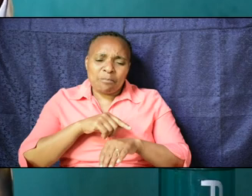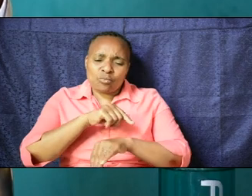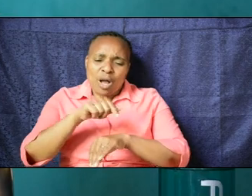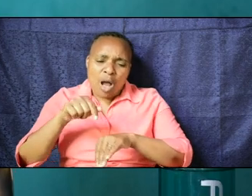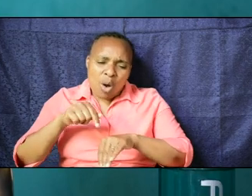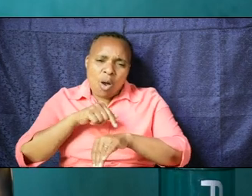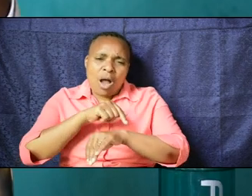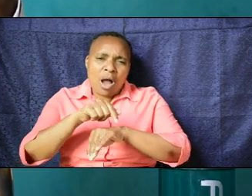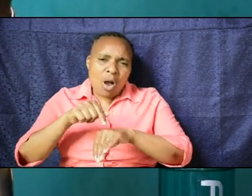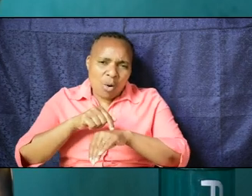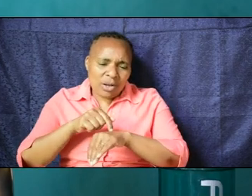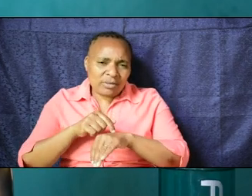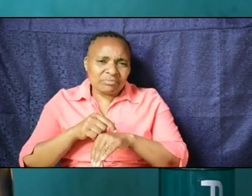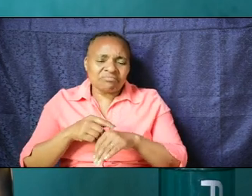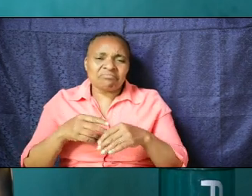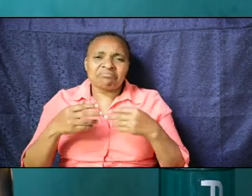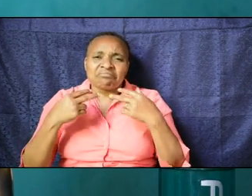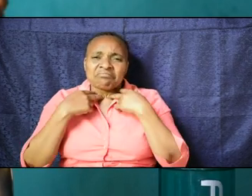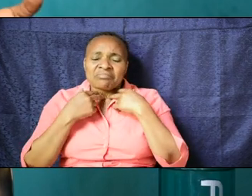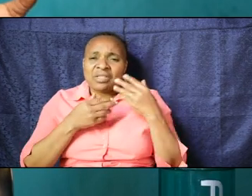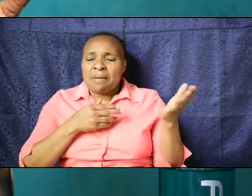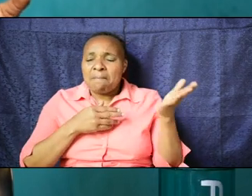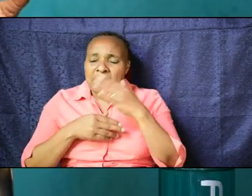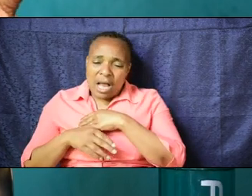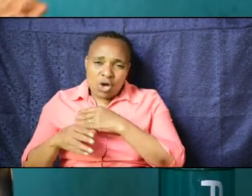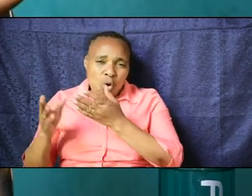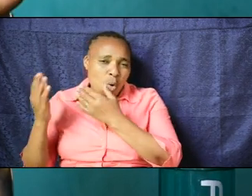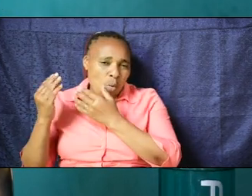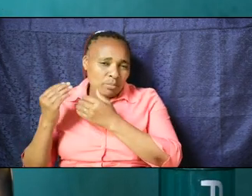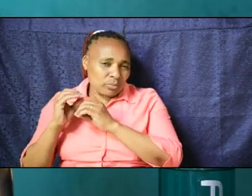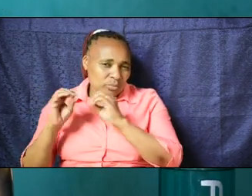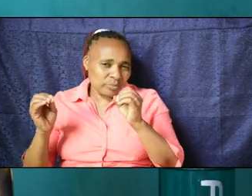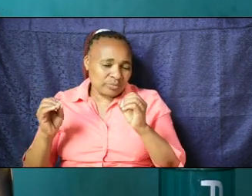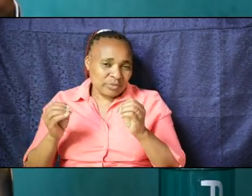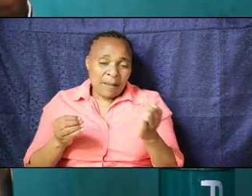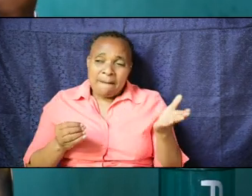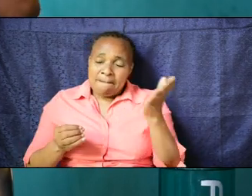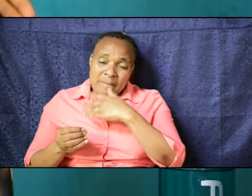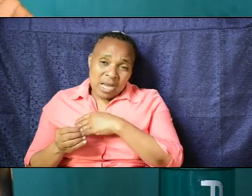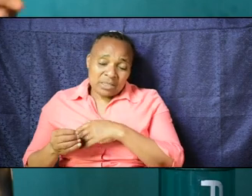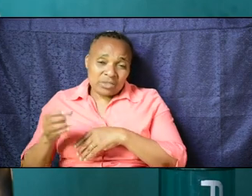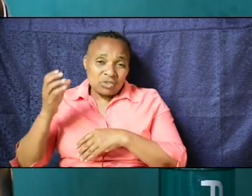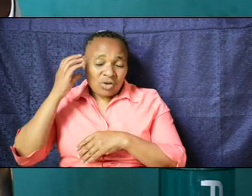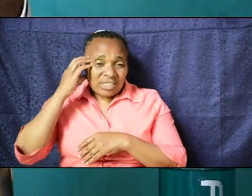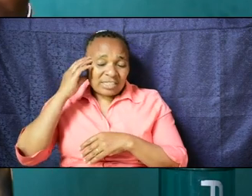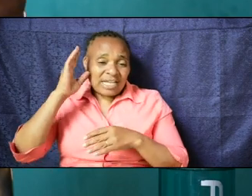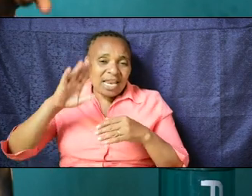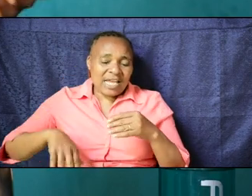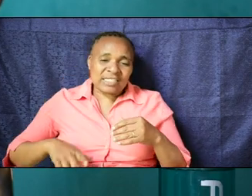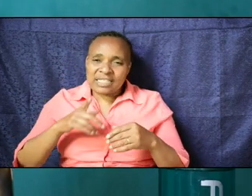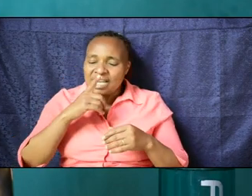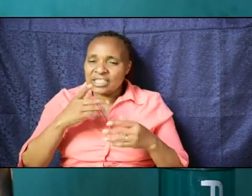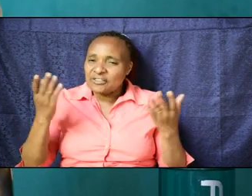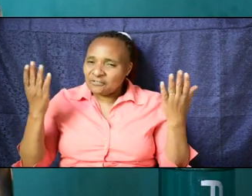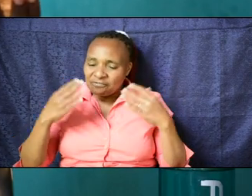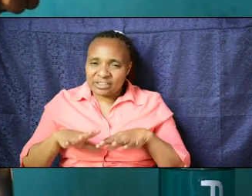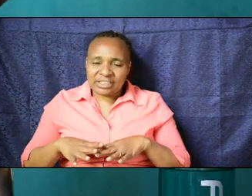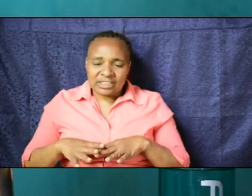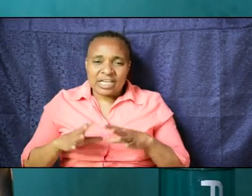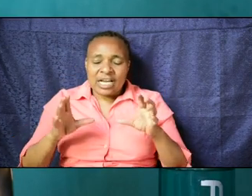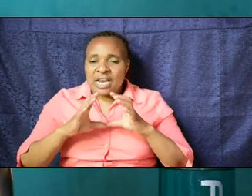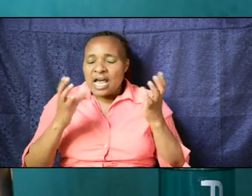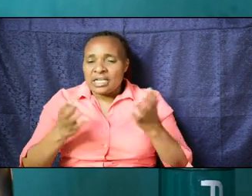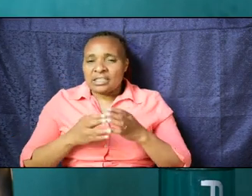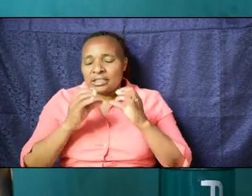in, they decided, let's just turn back to the college. This is a hopeless course. So they go back to the college. They're late for lunch. Lunch is over. They didn't go for